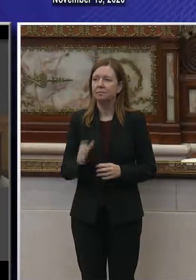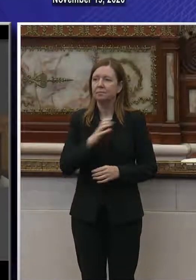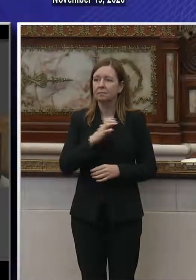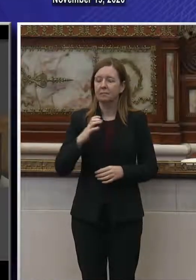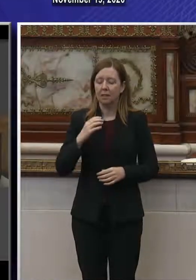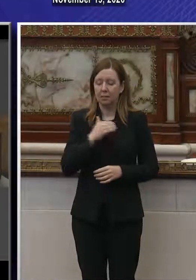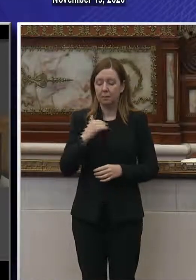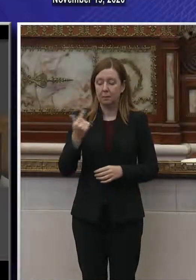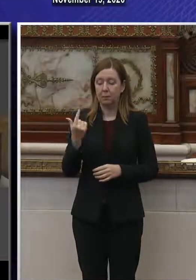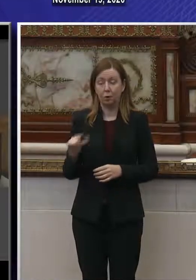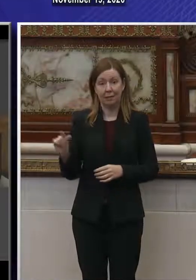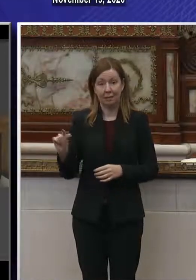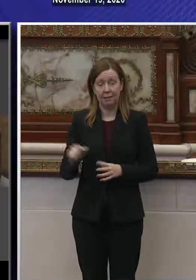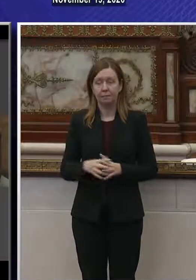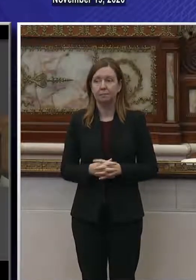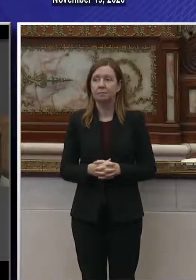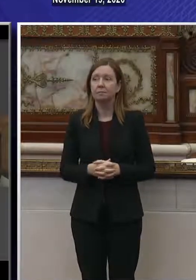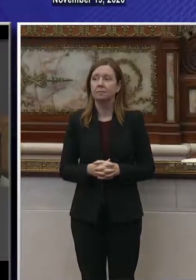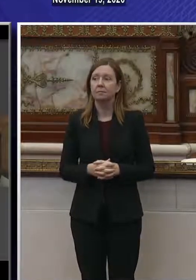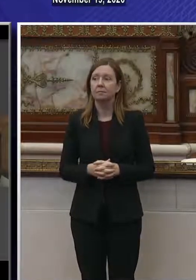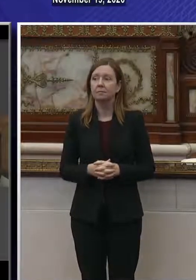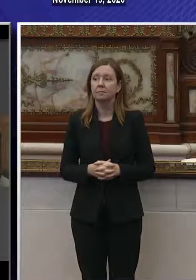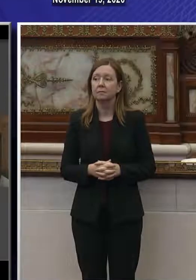Council Member Green.